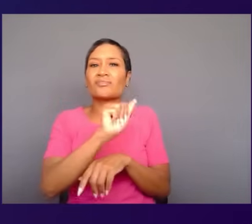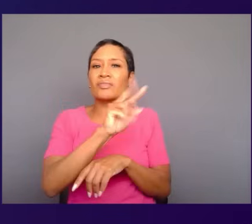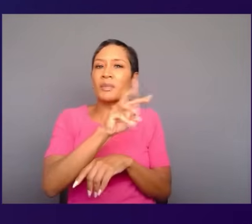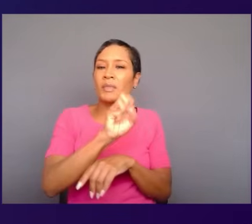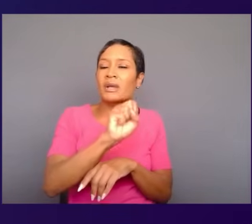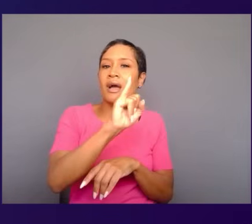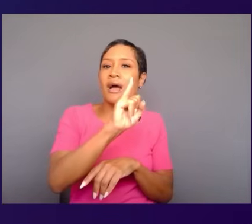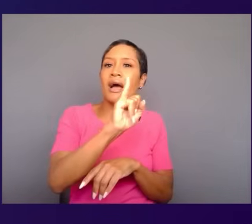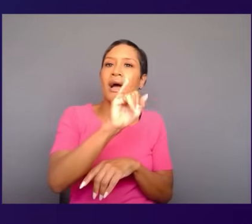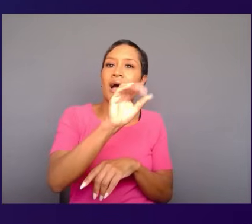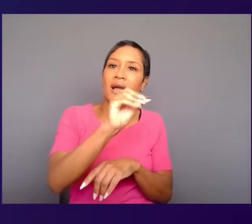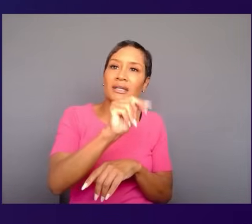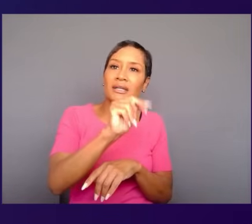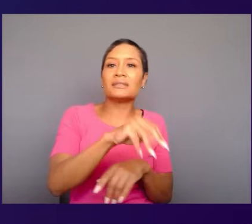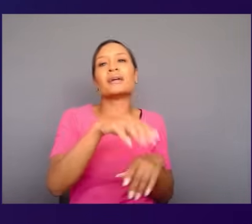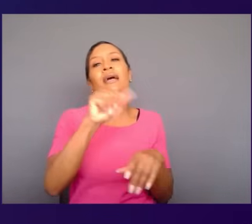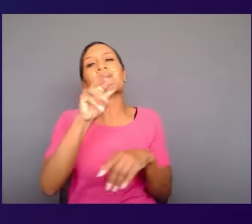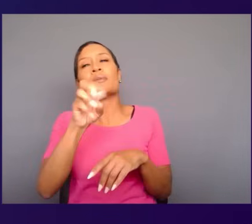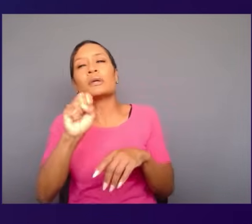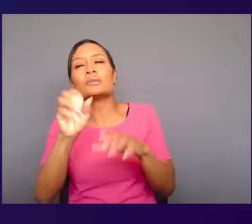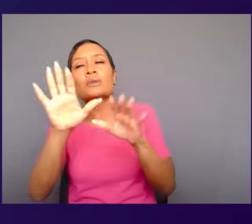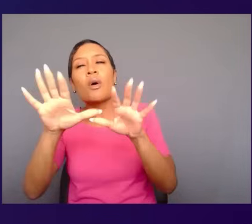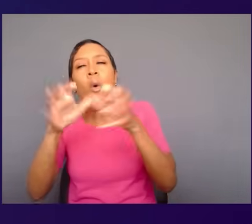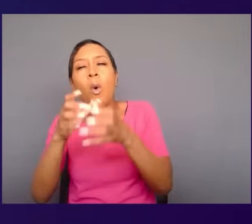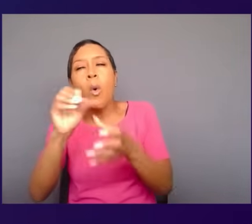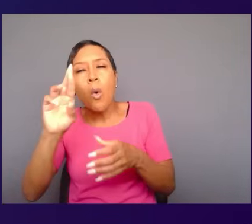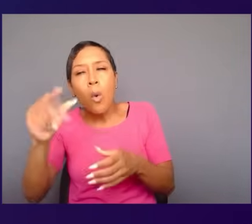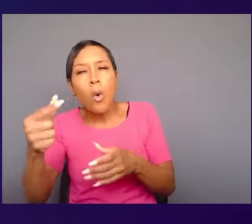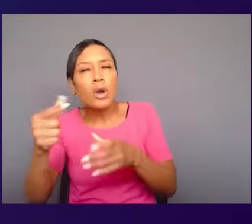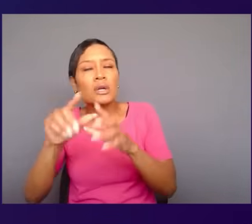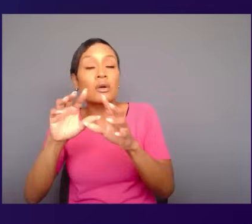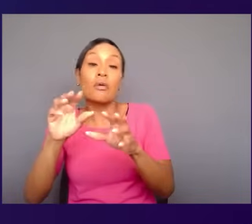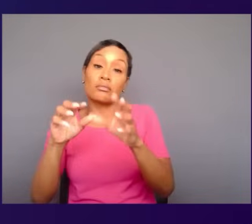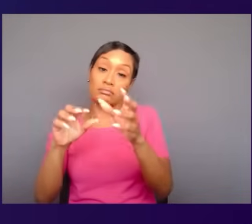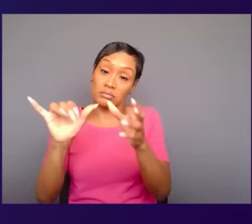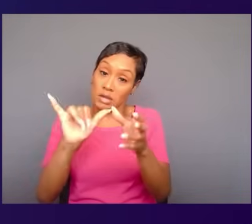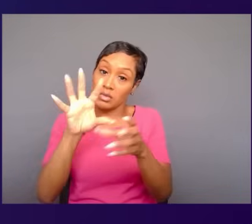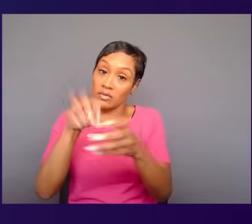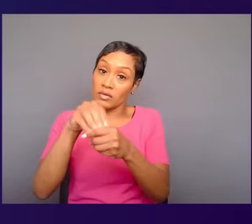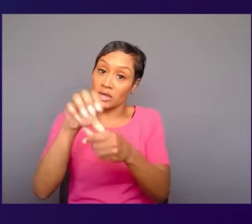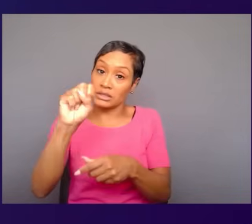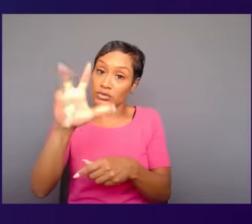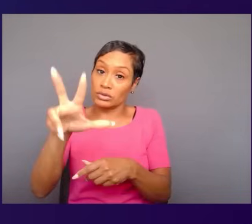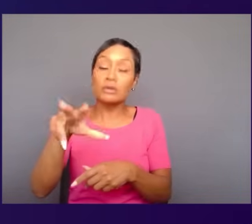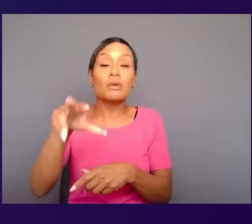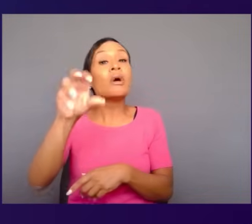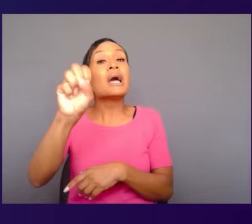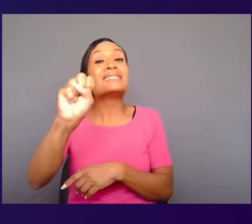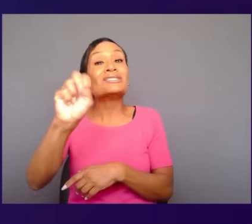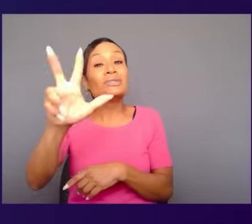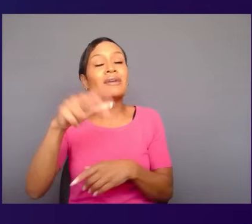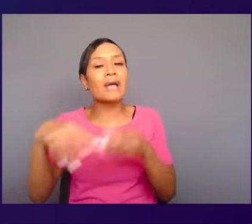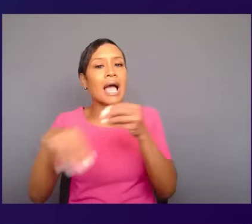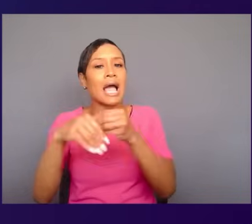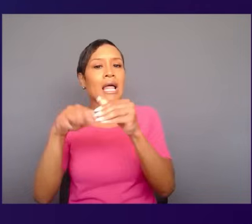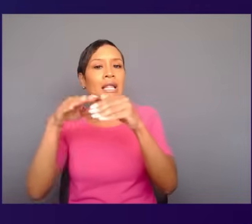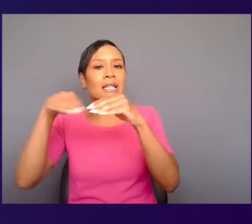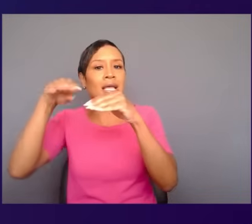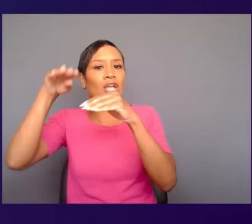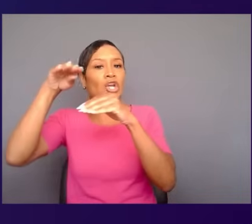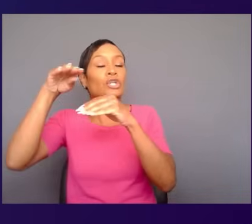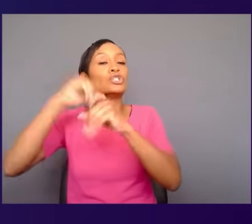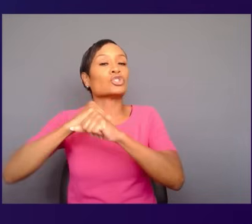IAM, AWS organizations, but also within S3. S3 also has some additional layers of security on top of